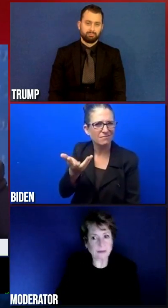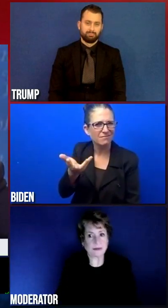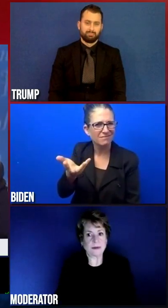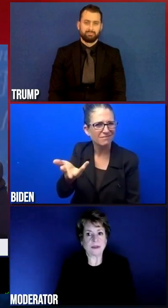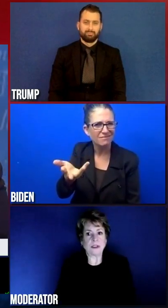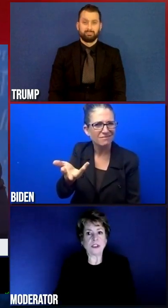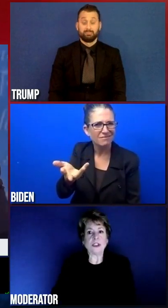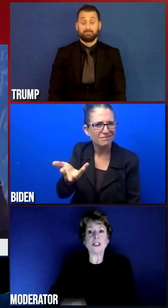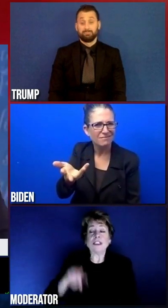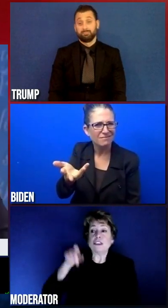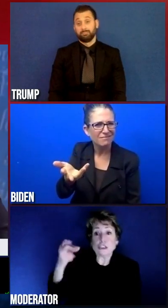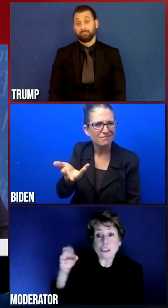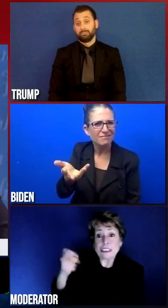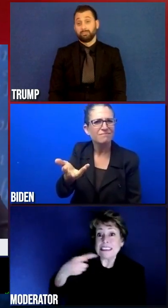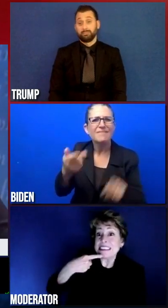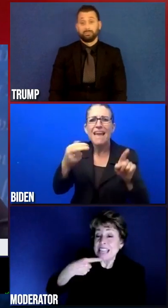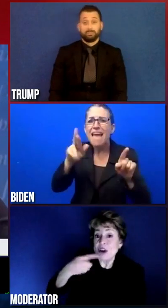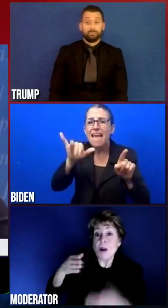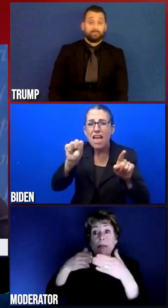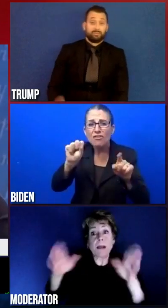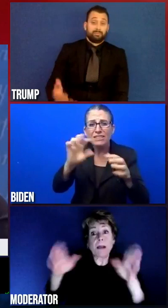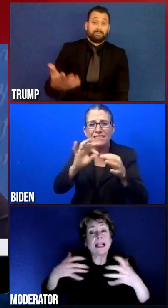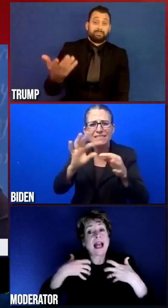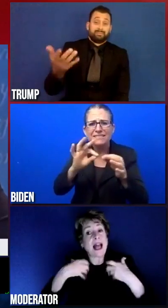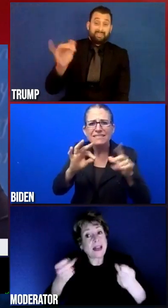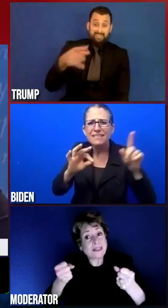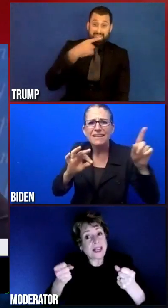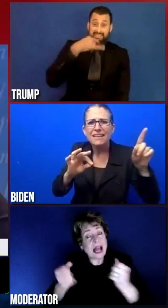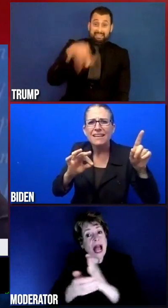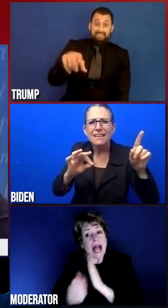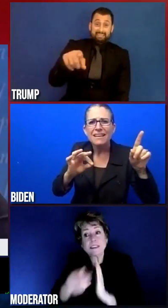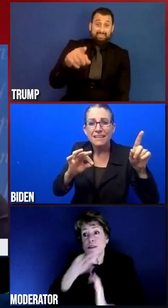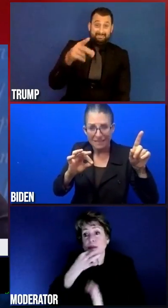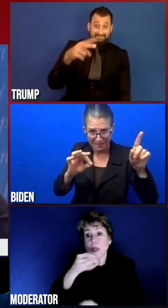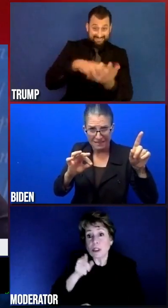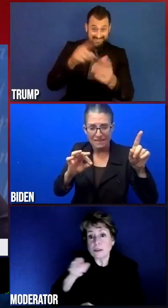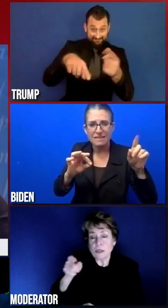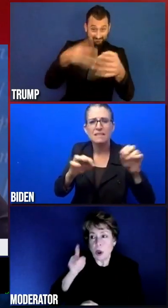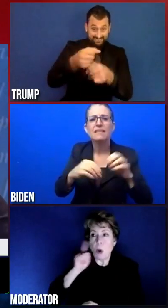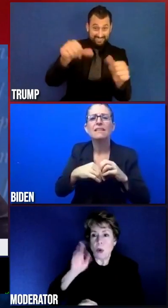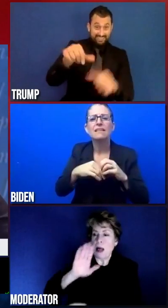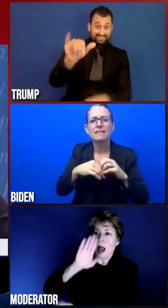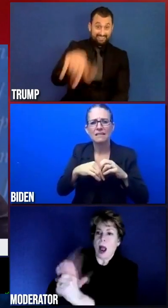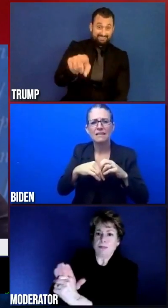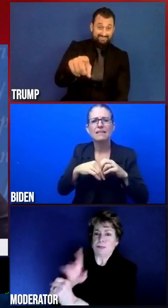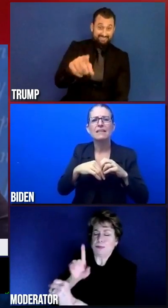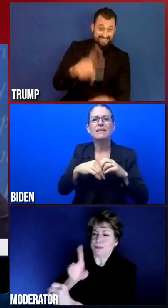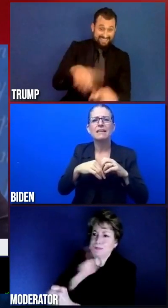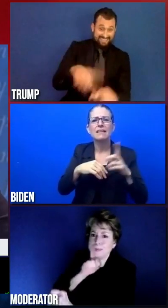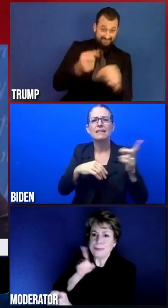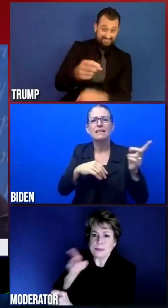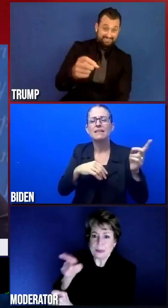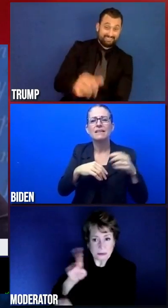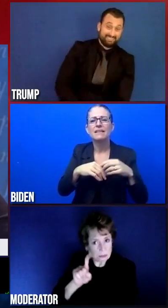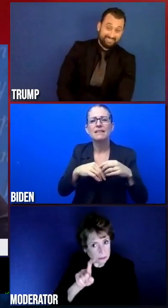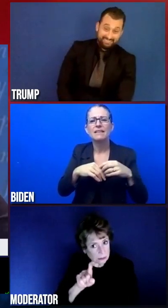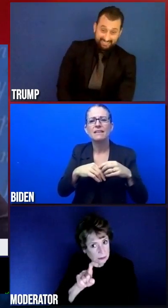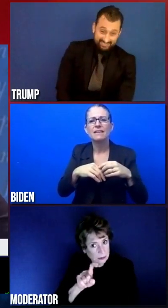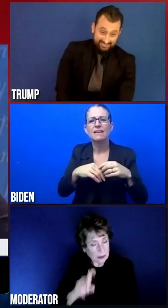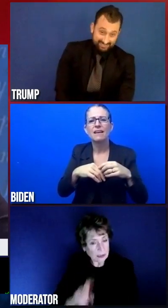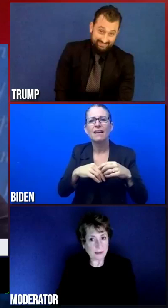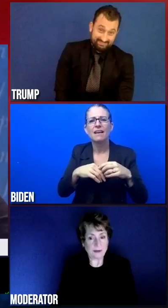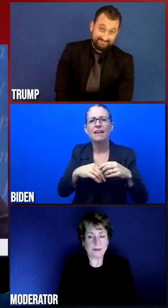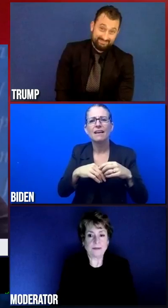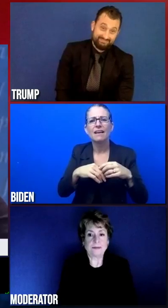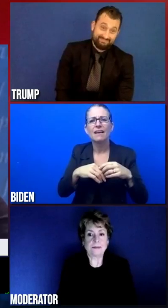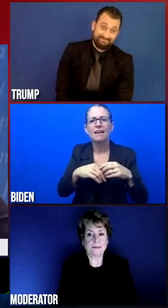quote, will be muzzled, will be suppressed. Well, that's what he's going to try to do. But there's millions of scientists, there's thousands of scientists out there,